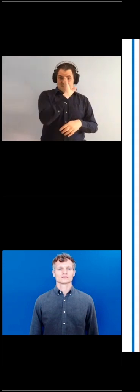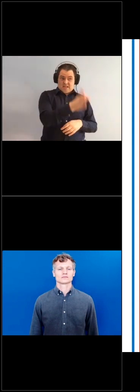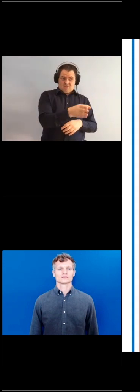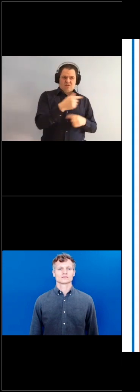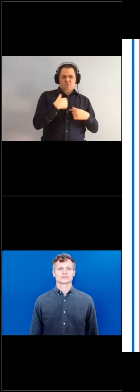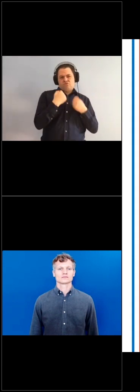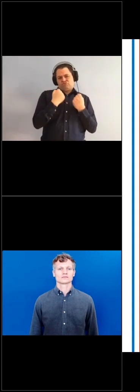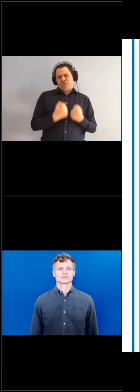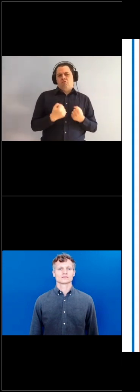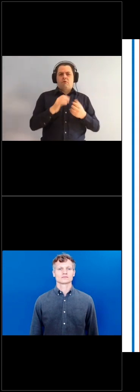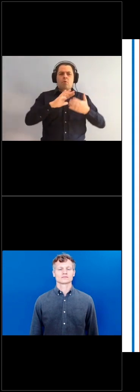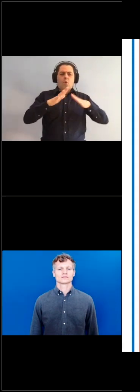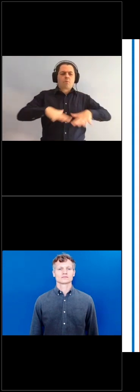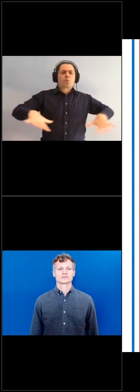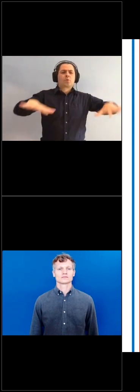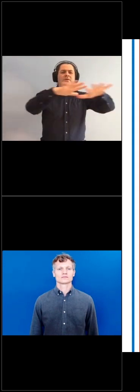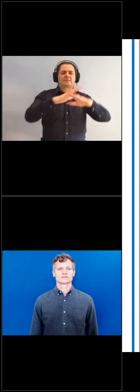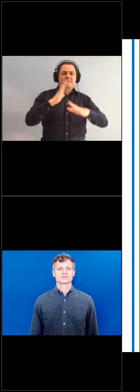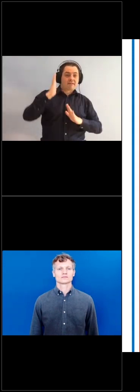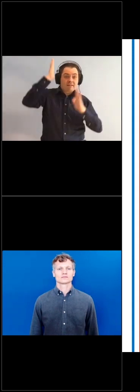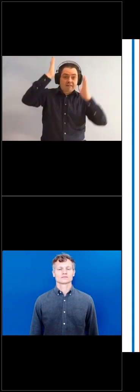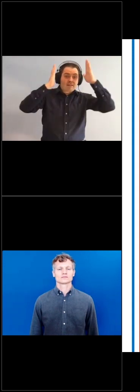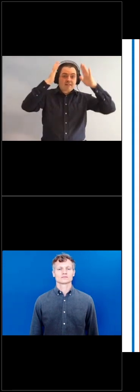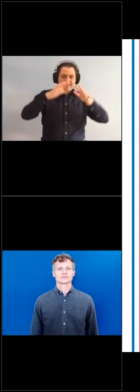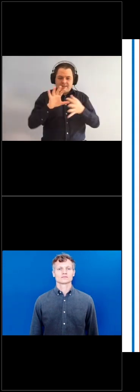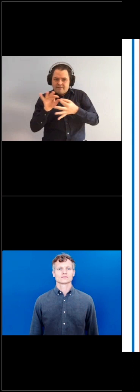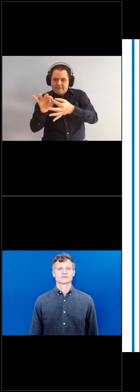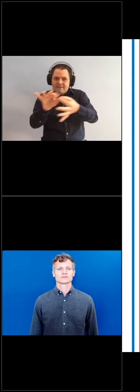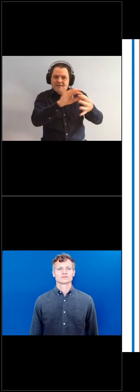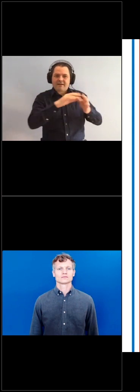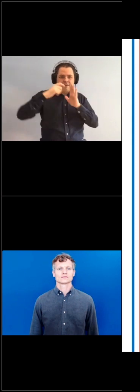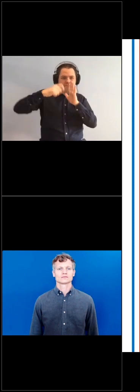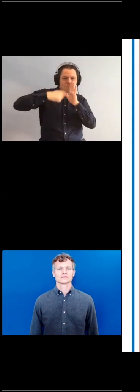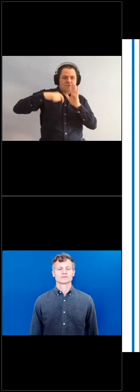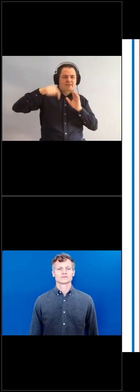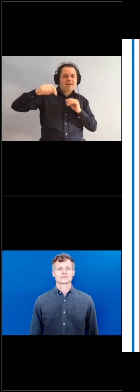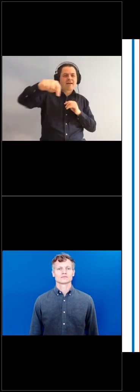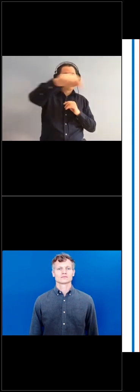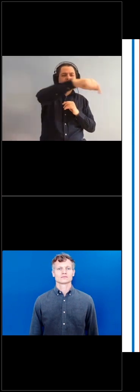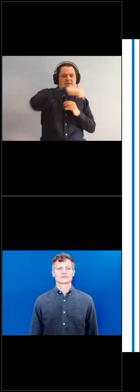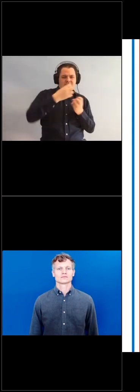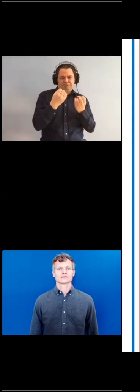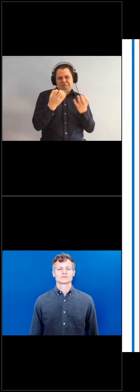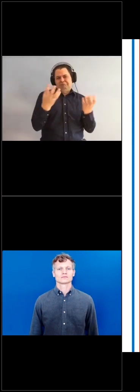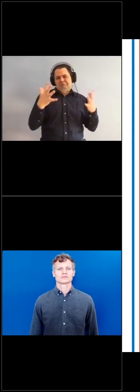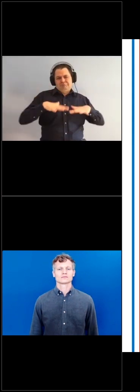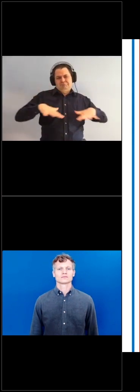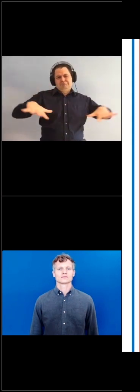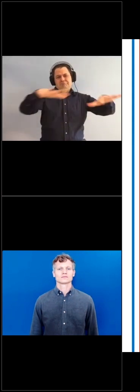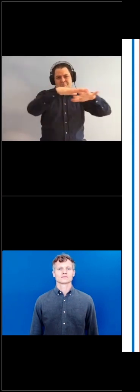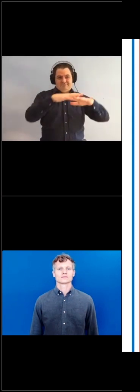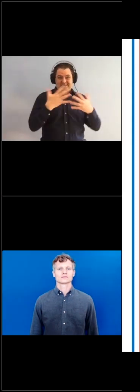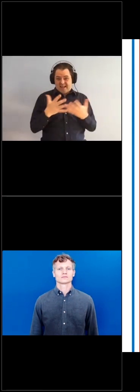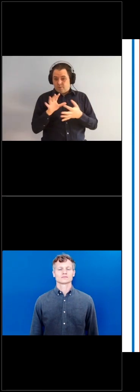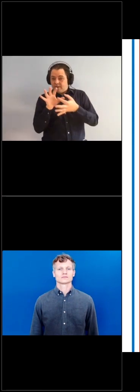of community-based volunteers for our different projects. So right now what we're doing is we're capitalizing on that